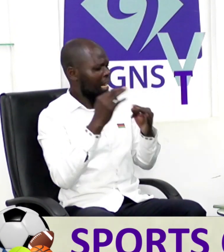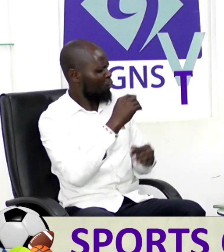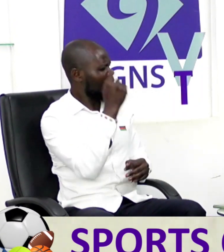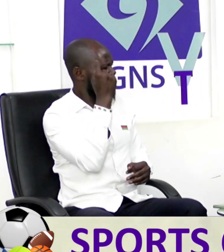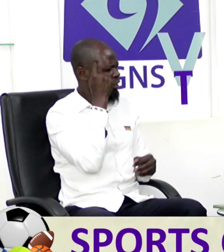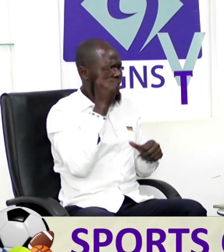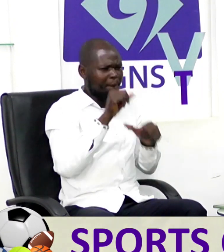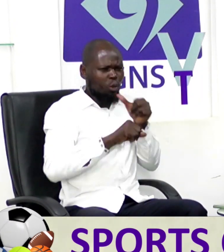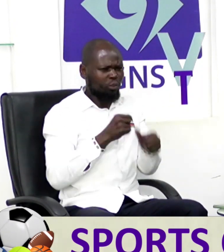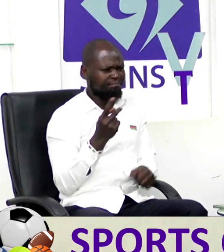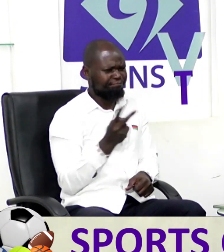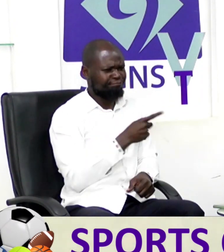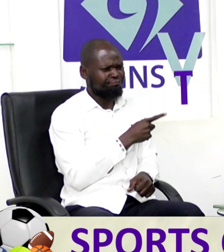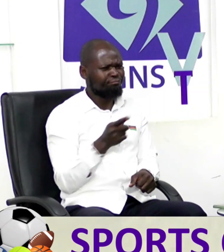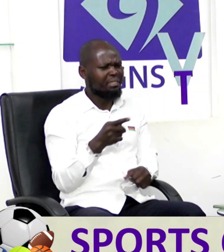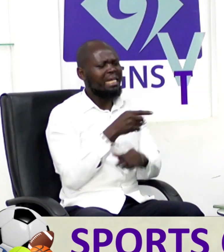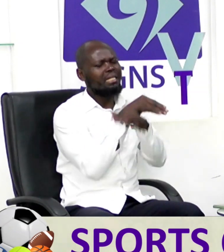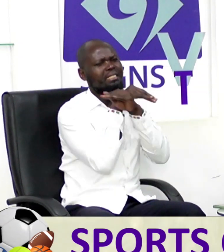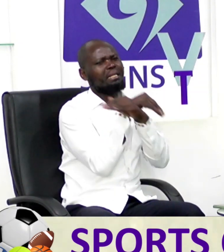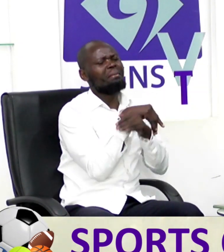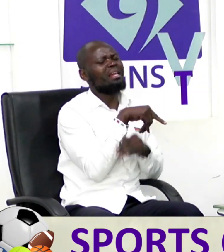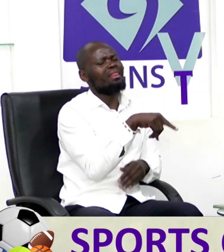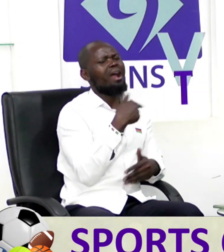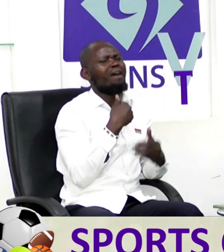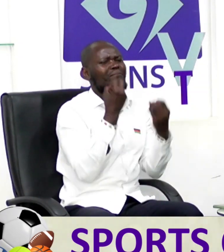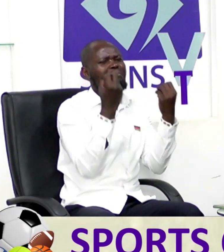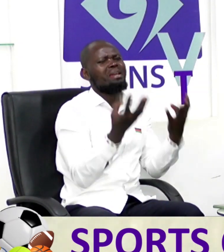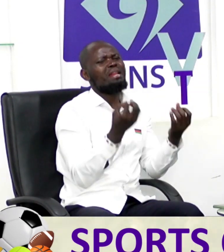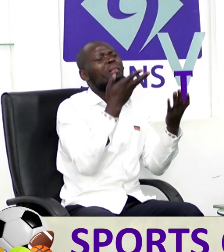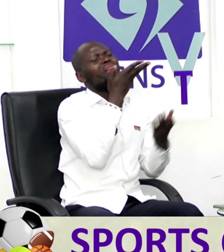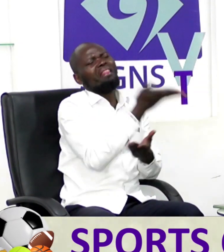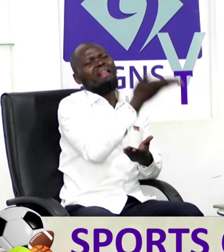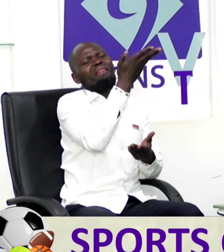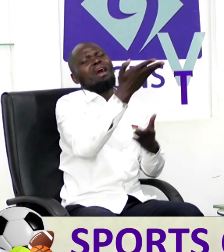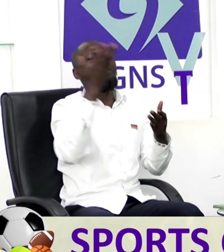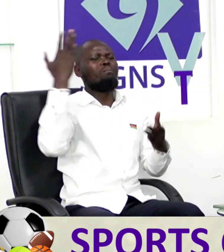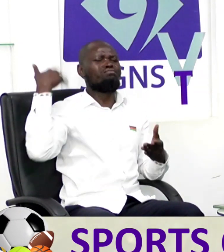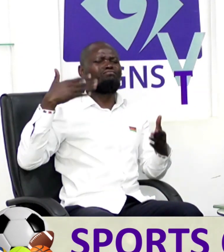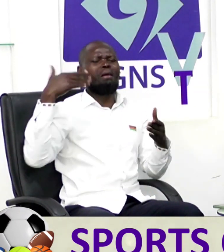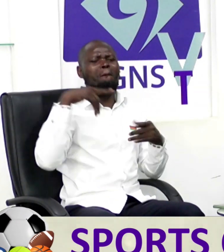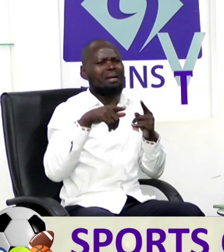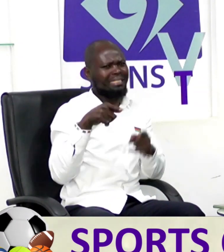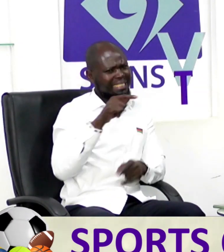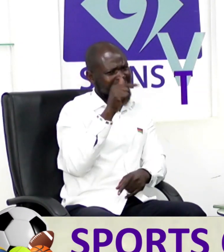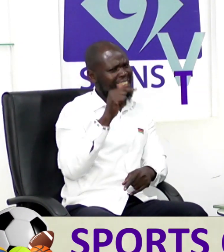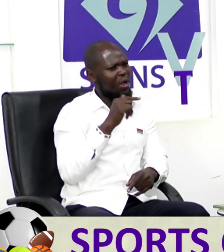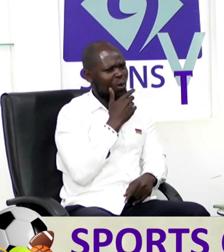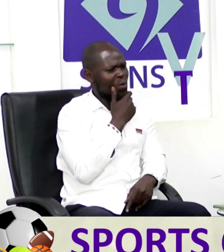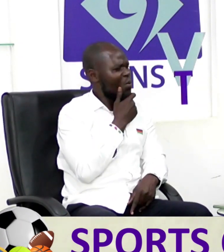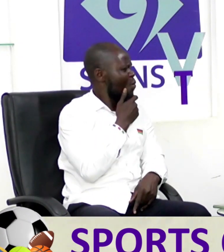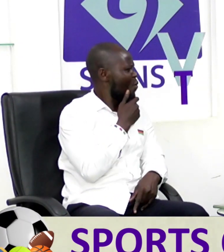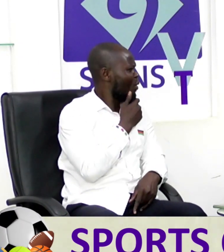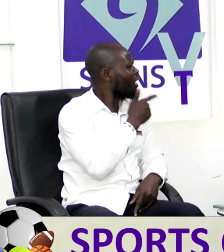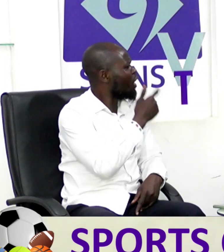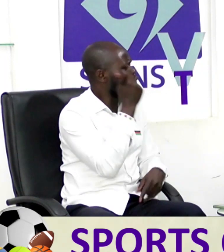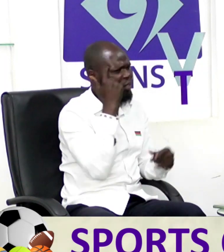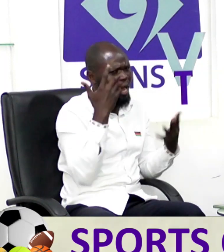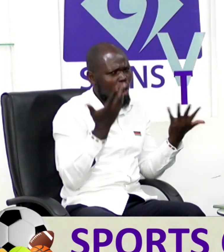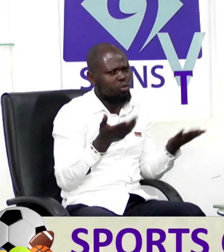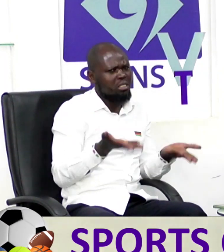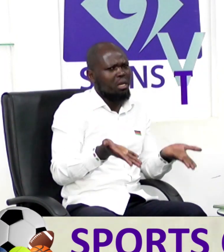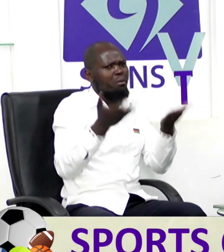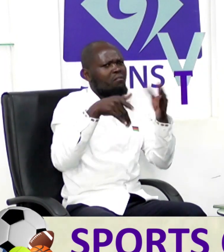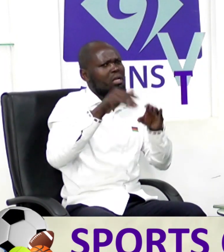good improvement because Tanzania. What do you think about Zambia and Tanzania? Because Zambia has